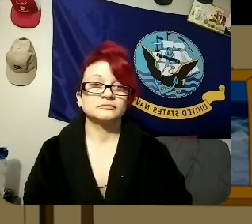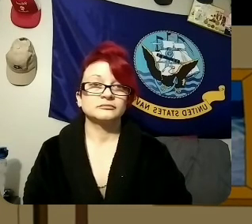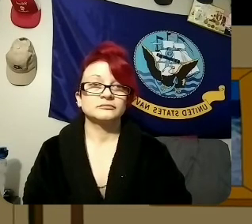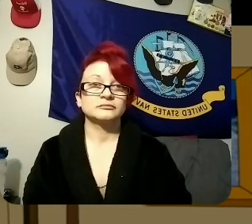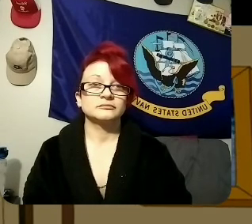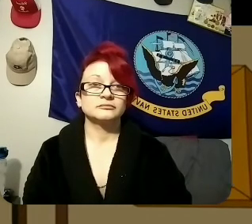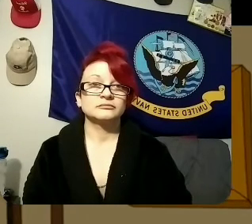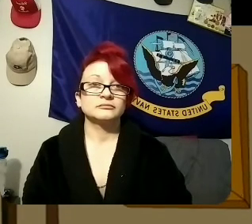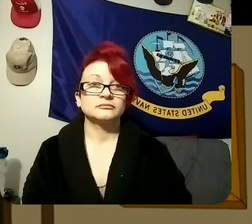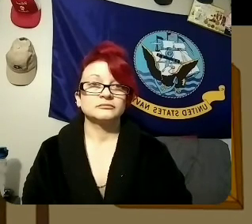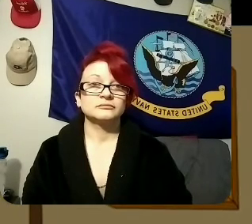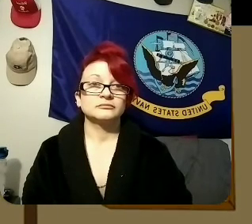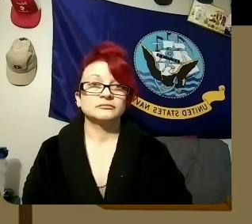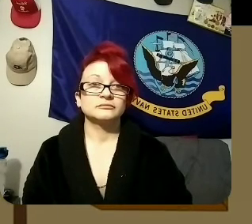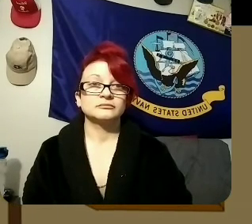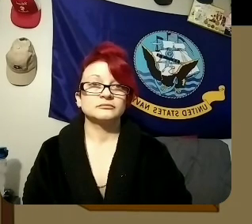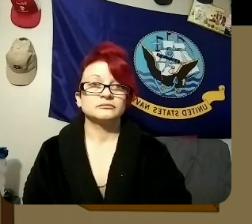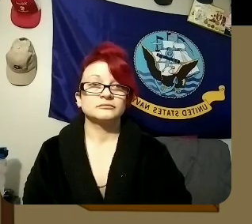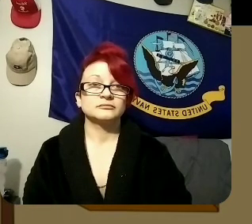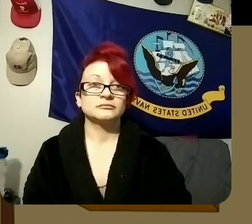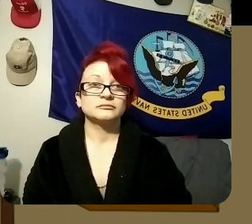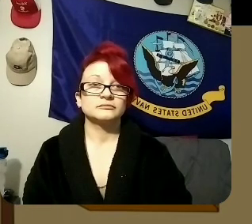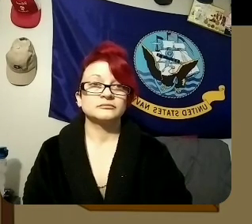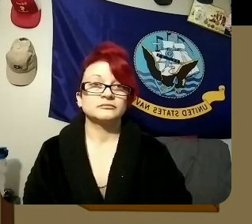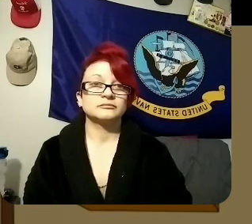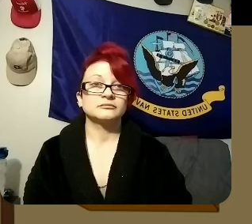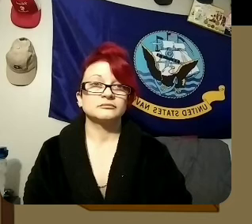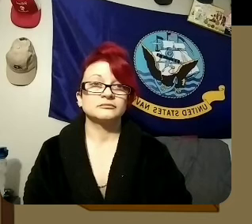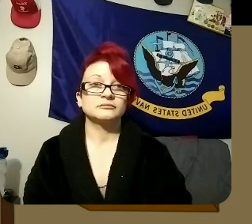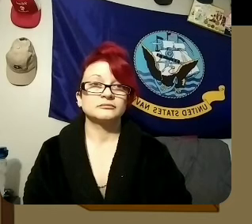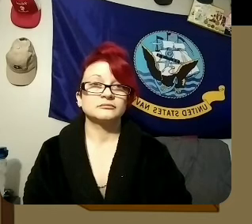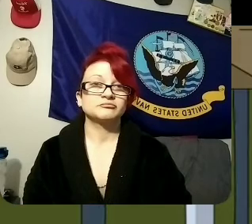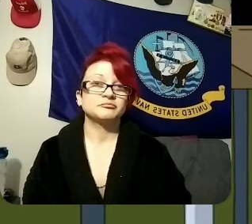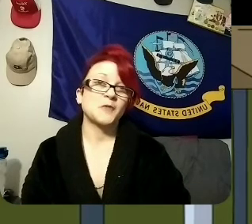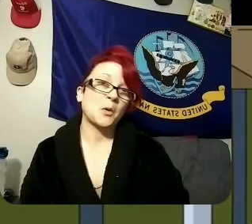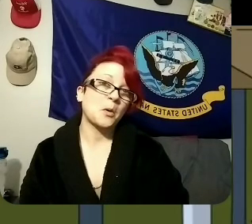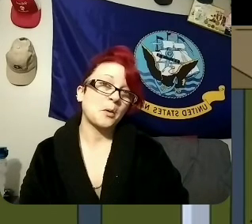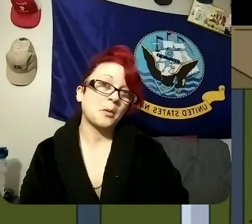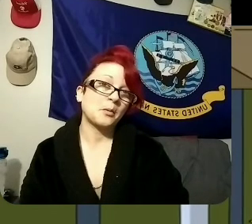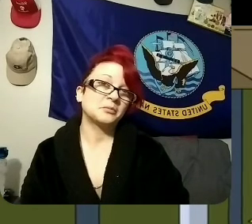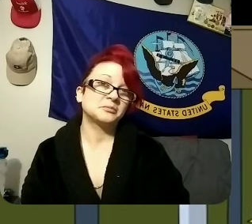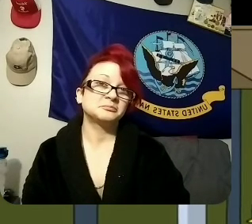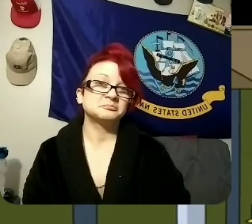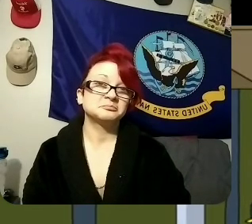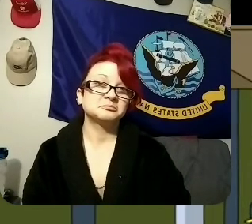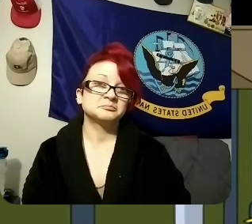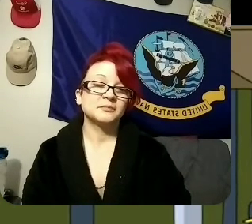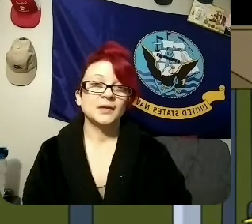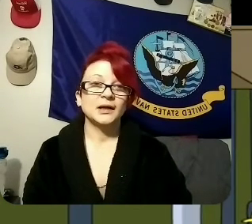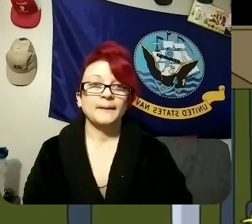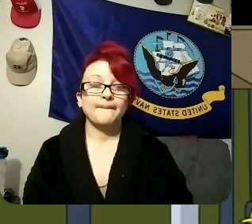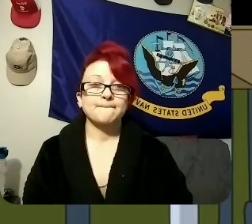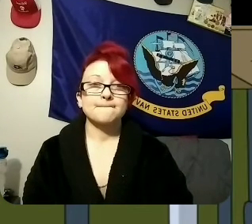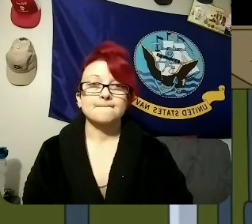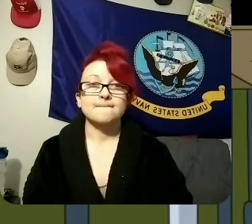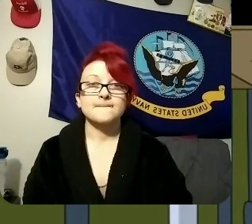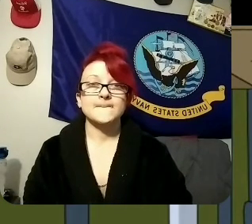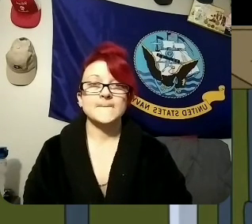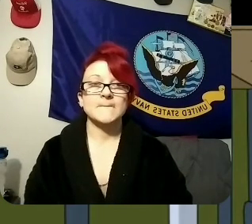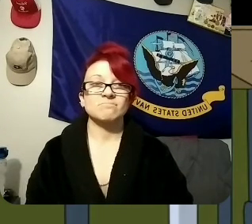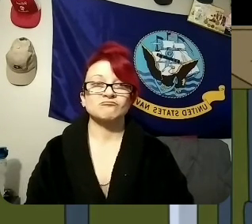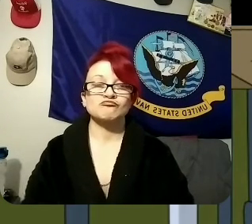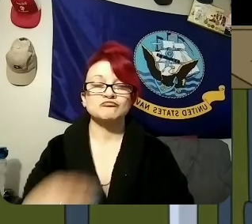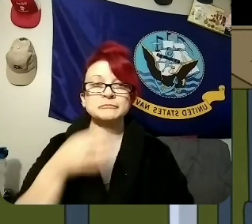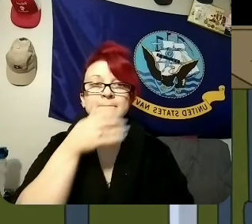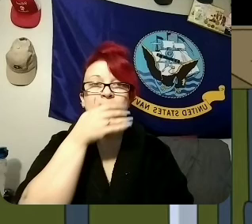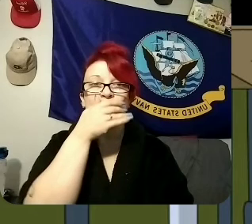mind completely went wild until my girlfriend kissed me goodbye. I told my friends at work what had happened, and they didn't